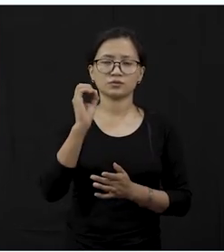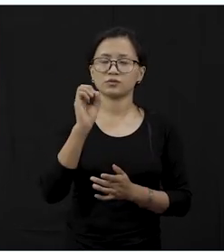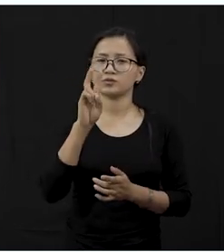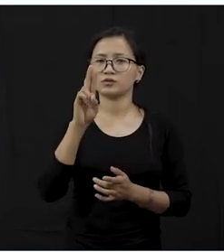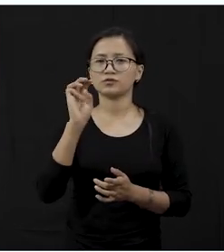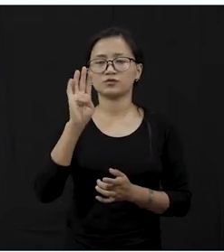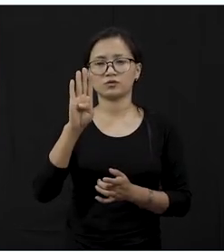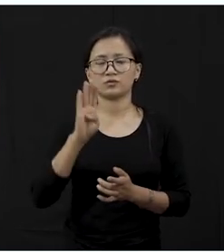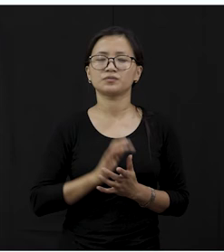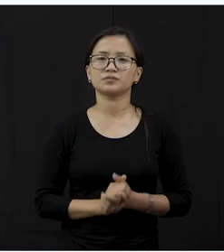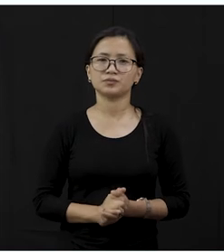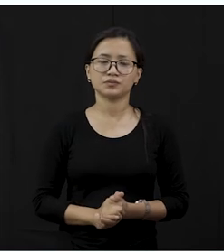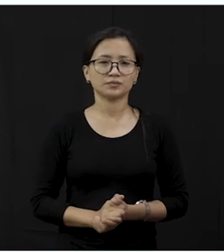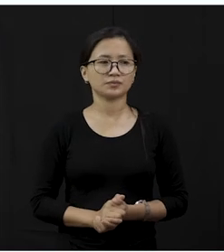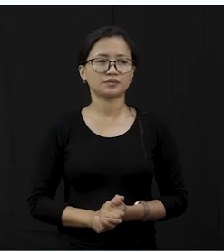35,024.